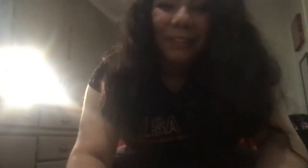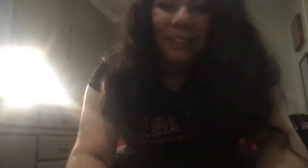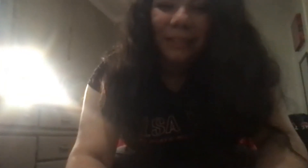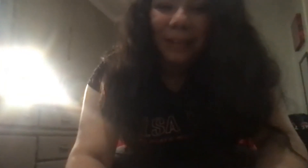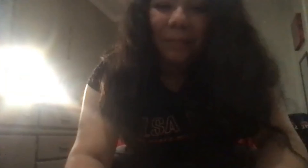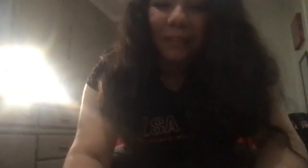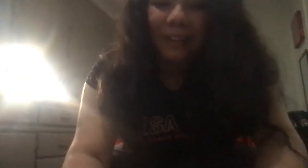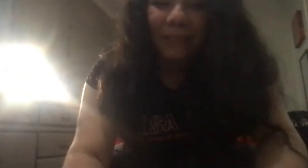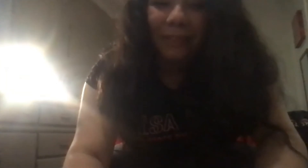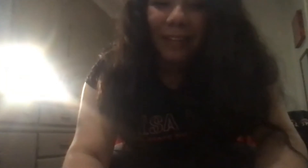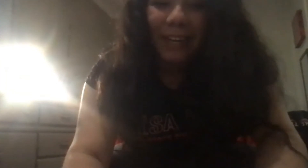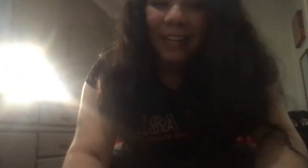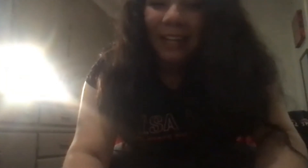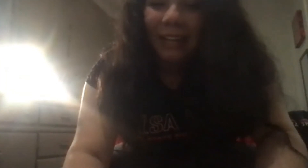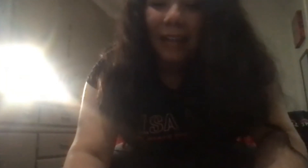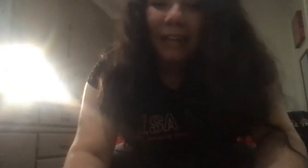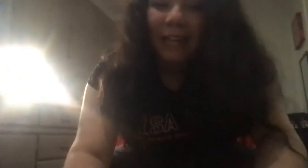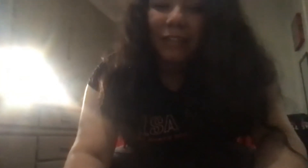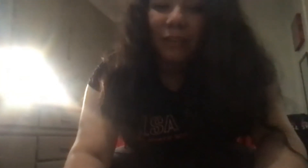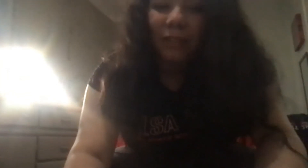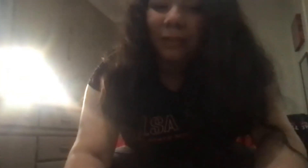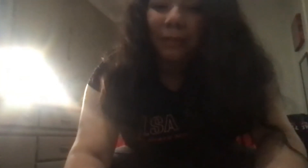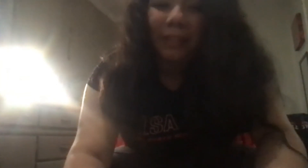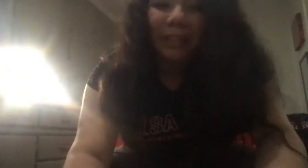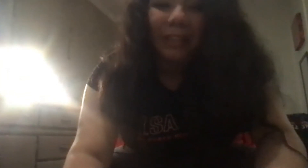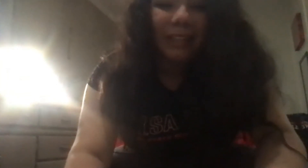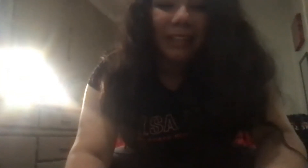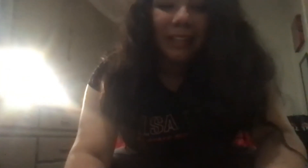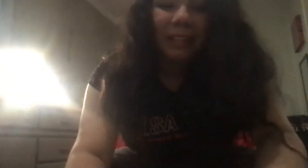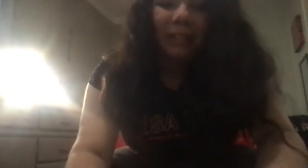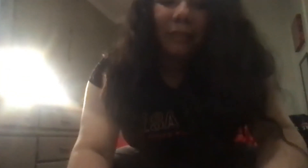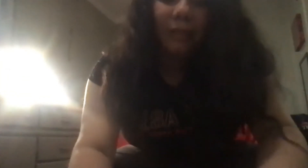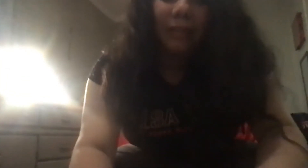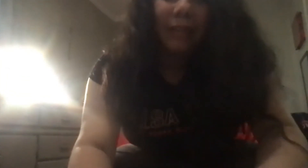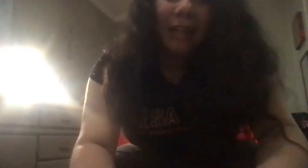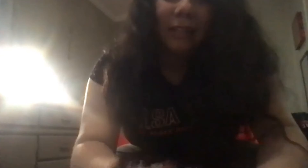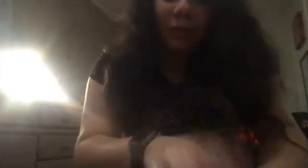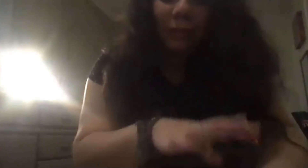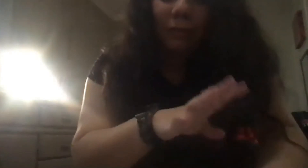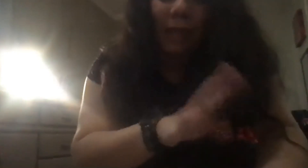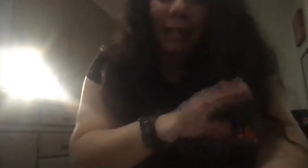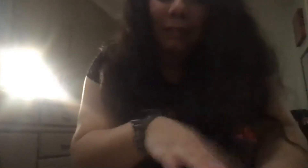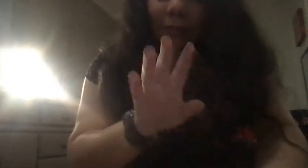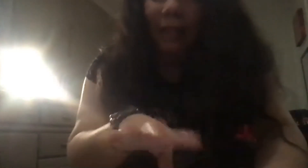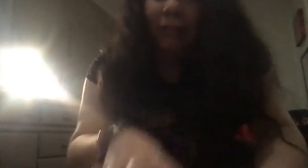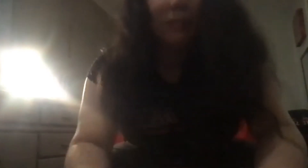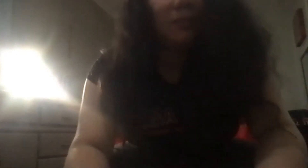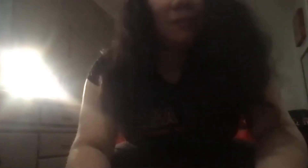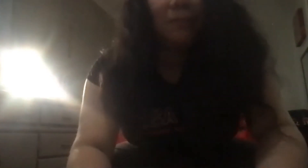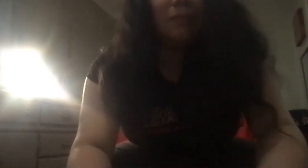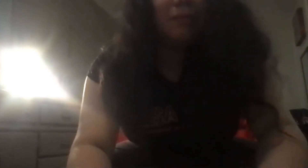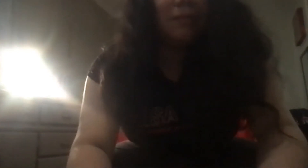Yes, music will help a lot more. It'll kind of catch you onto the beat that we're trying to get, so the 8